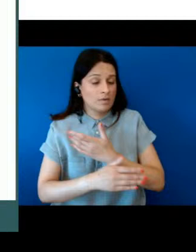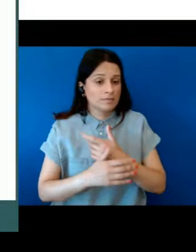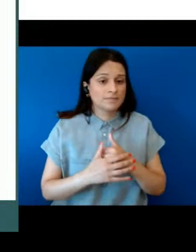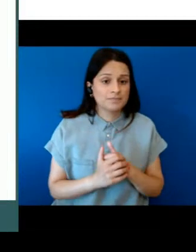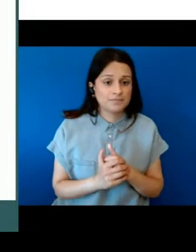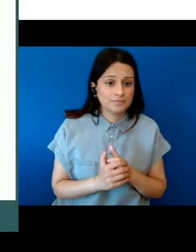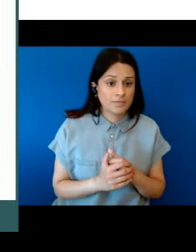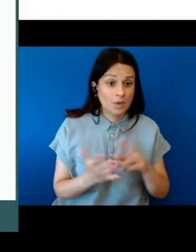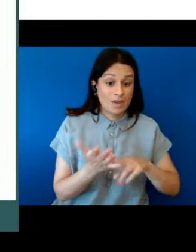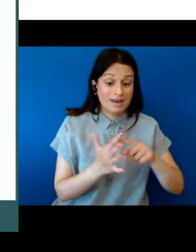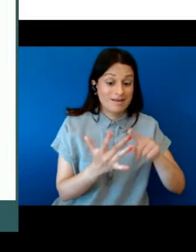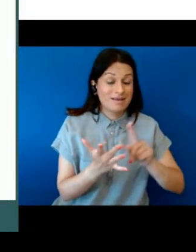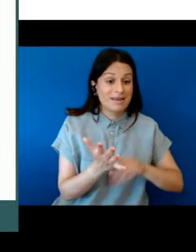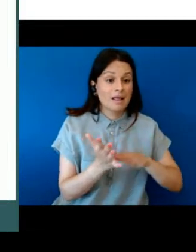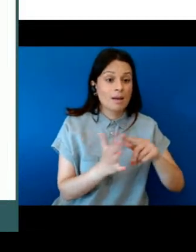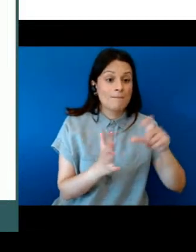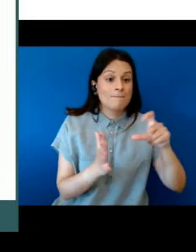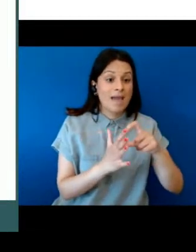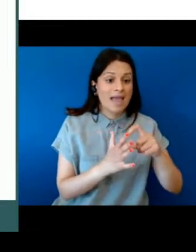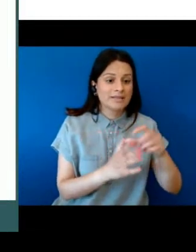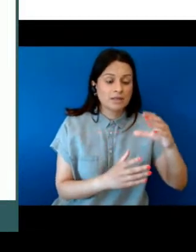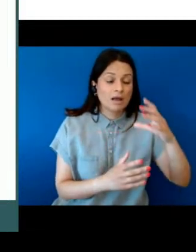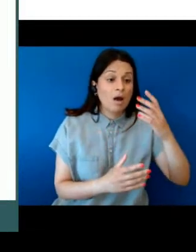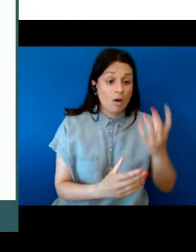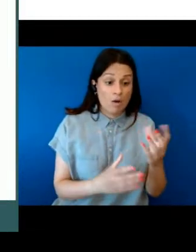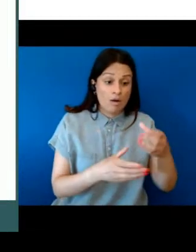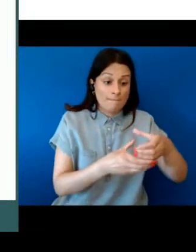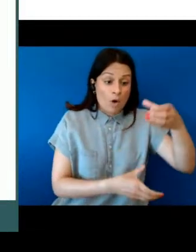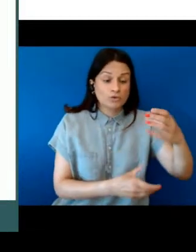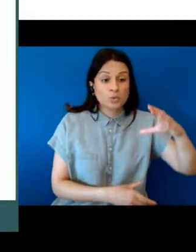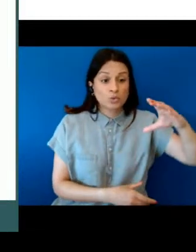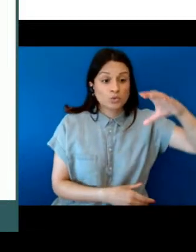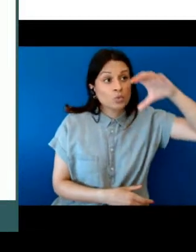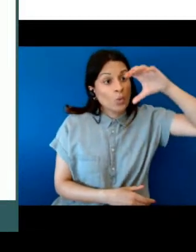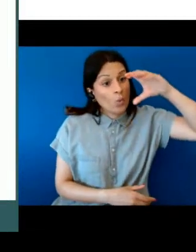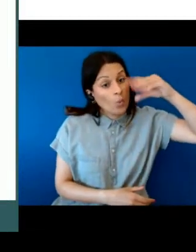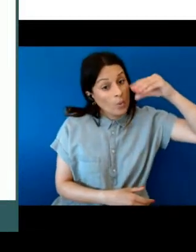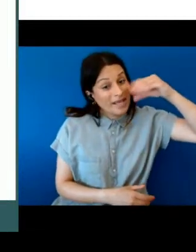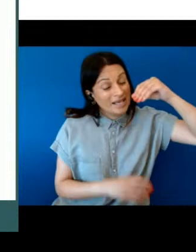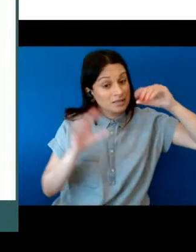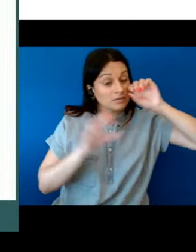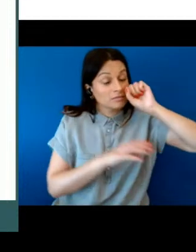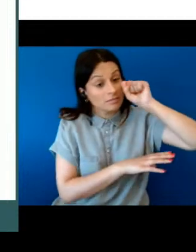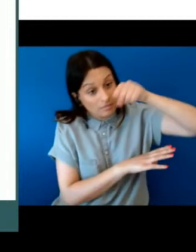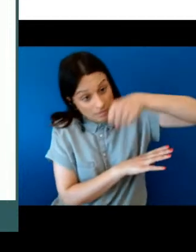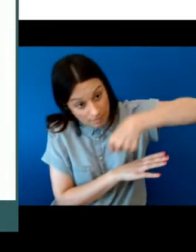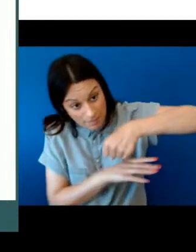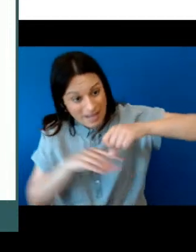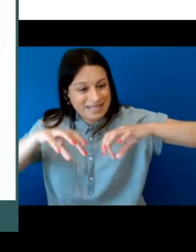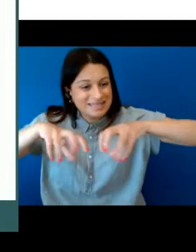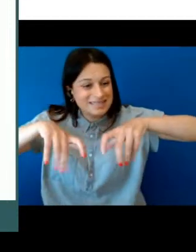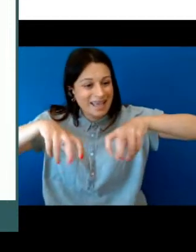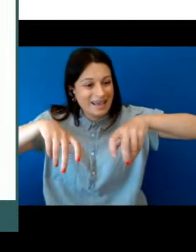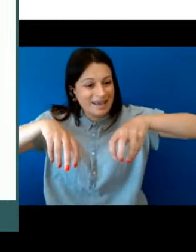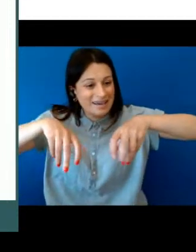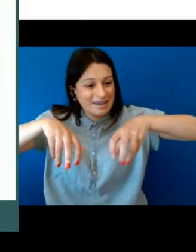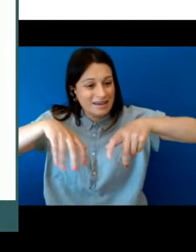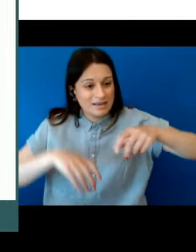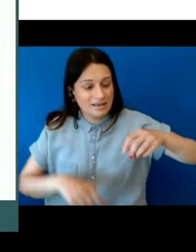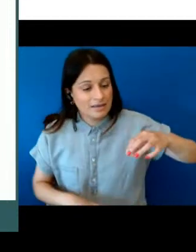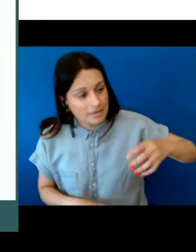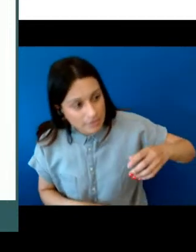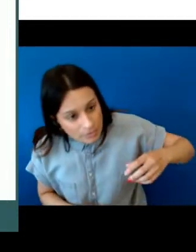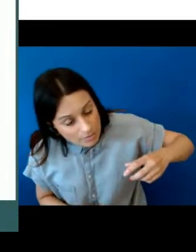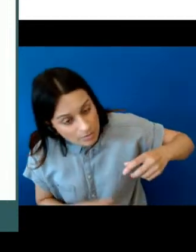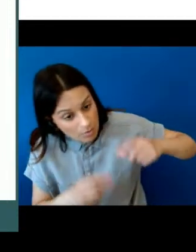is a squeezable bottle, and your patient should be advised to lean their head over the sink and pop the